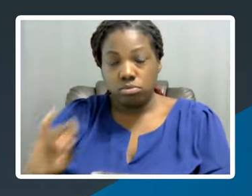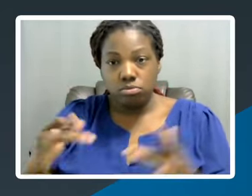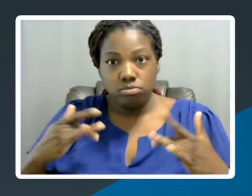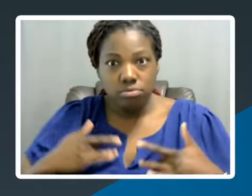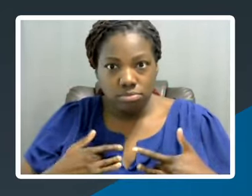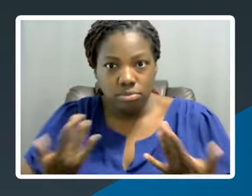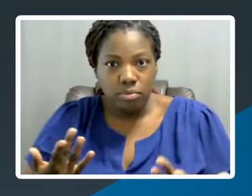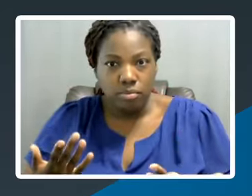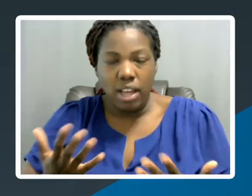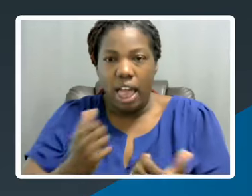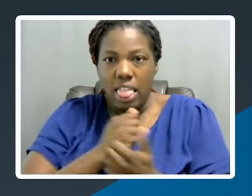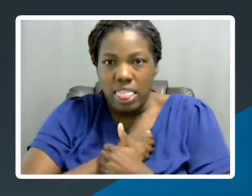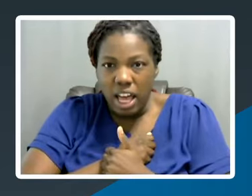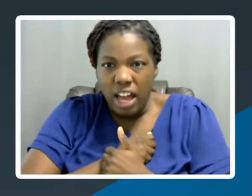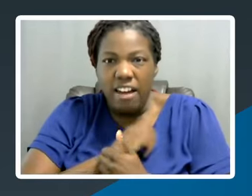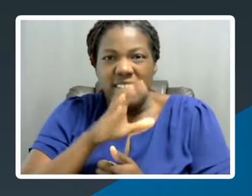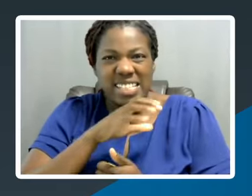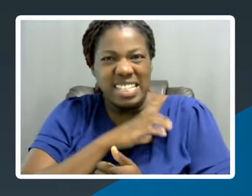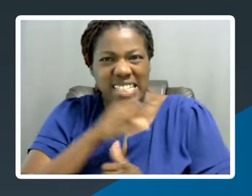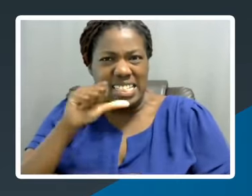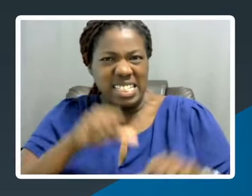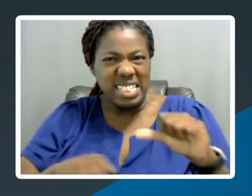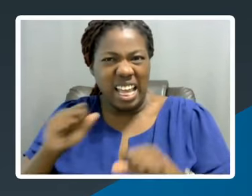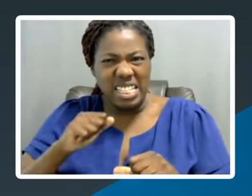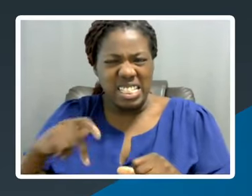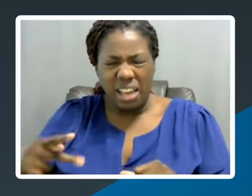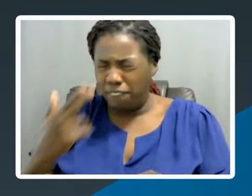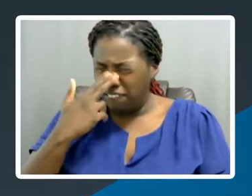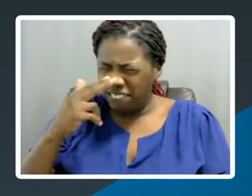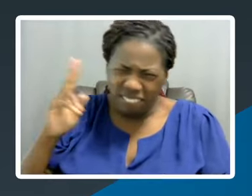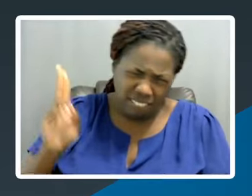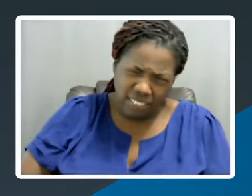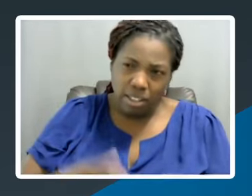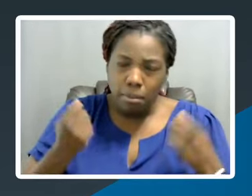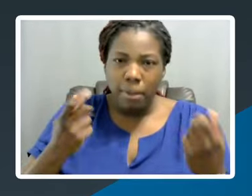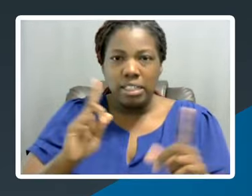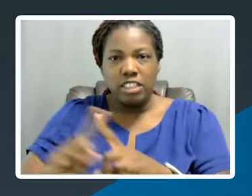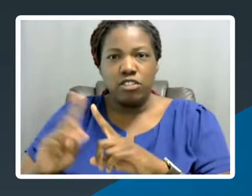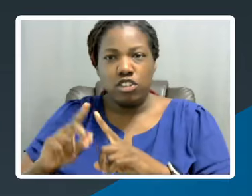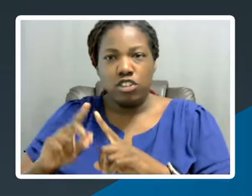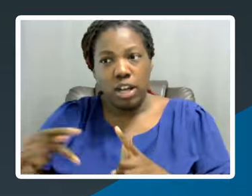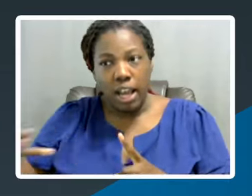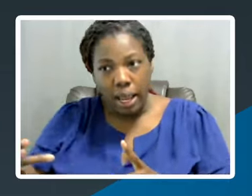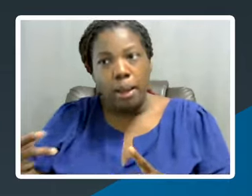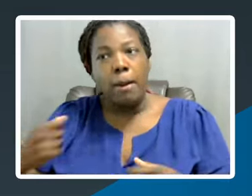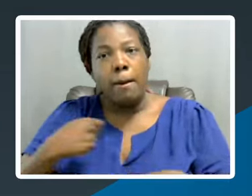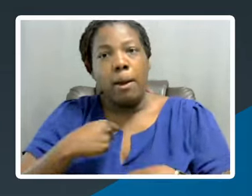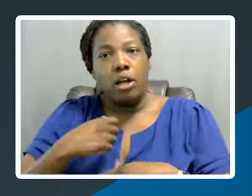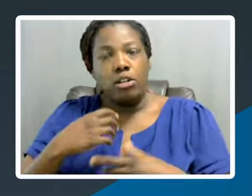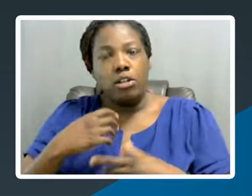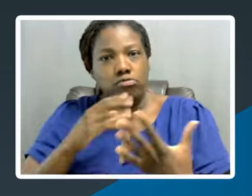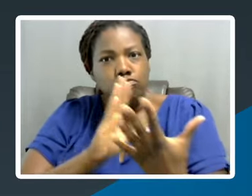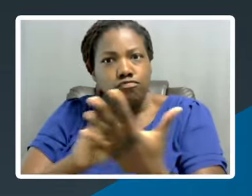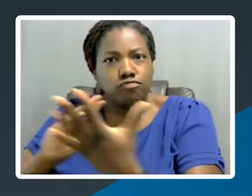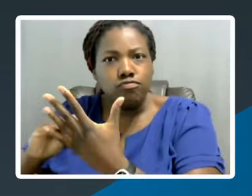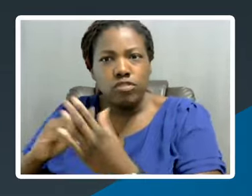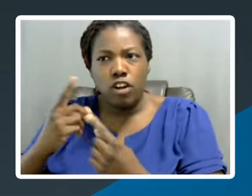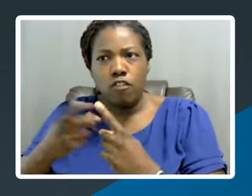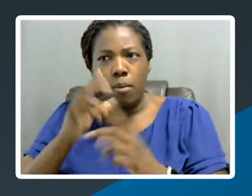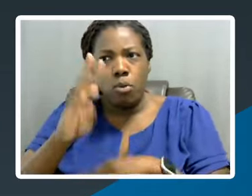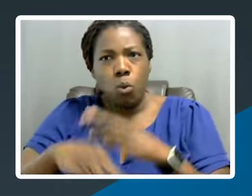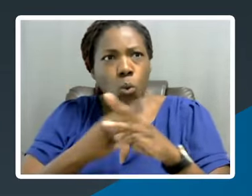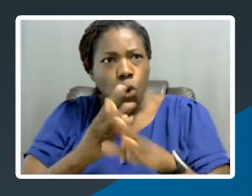citizen science apps. These are so fun. They're all kinds of apps that help you make more meaning out of the world around you by how you're